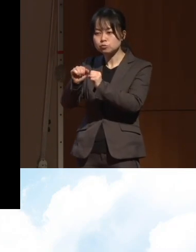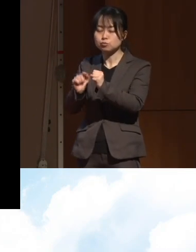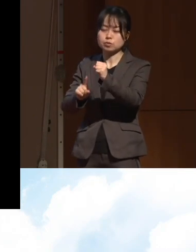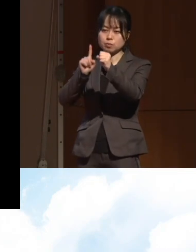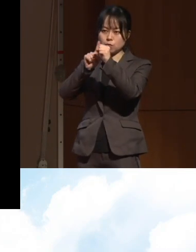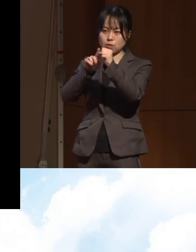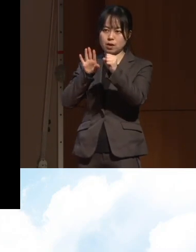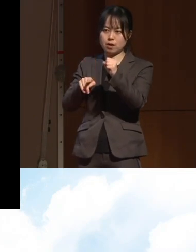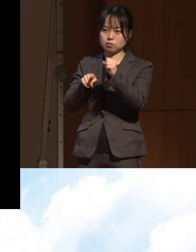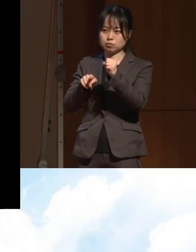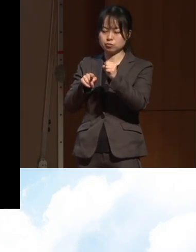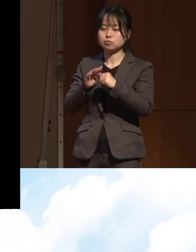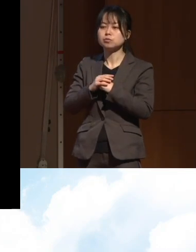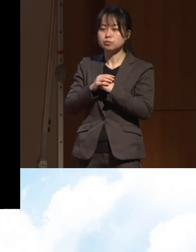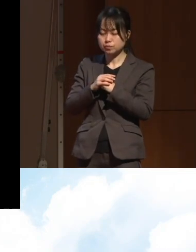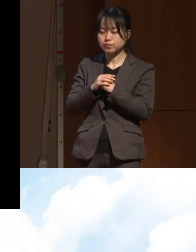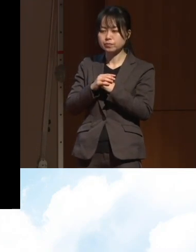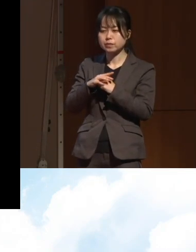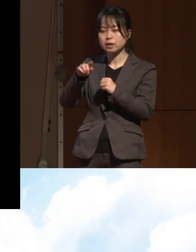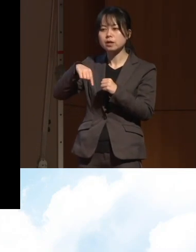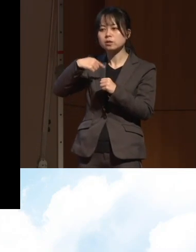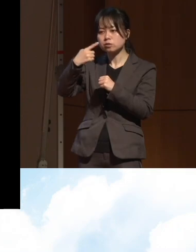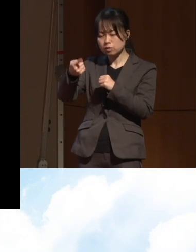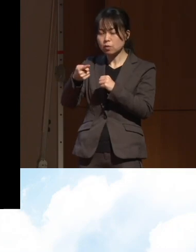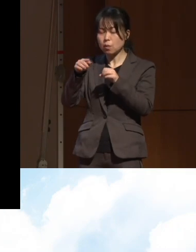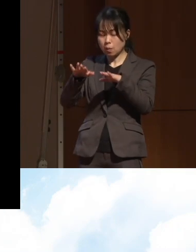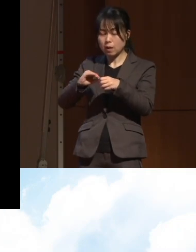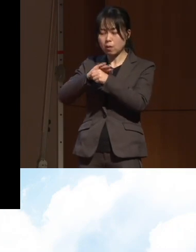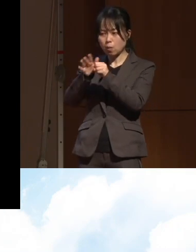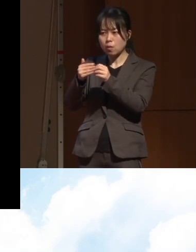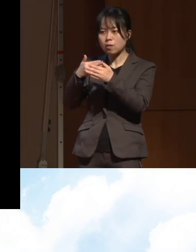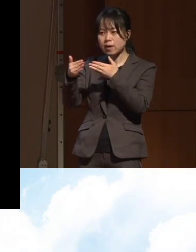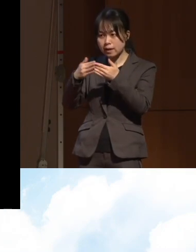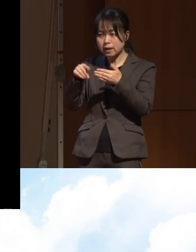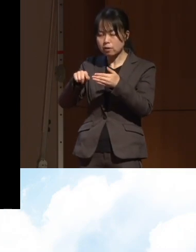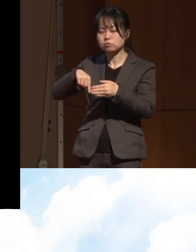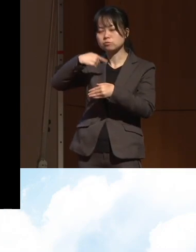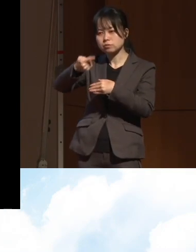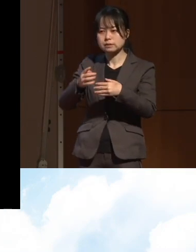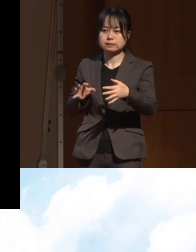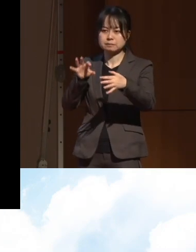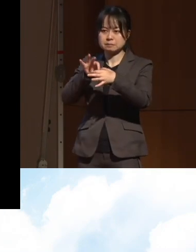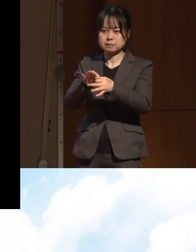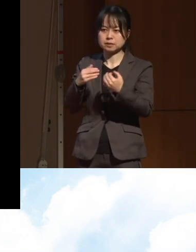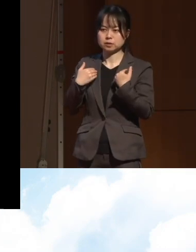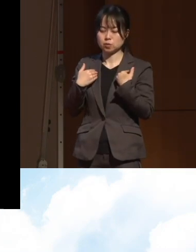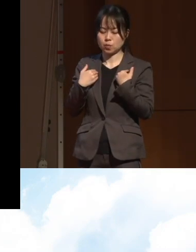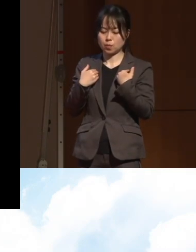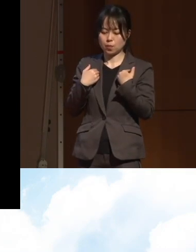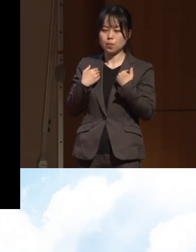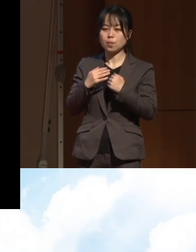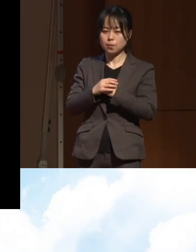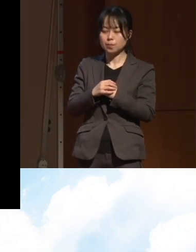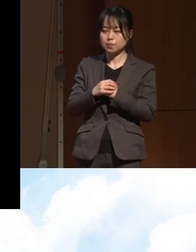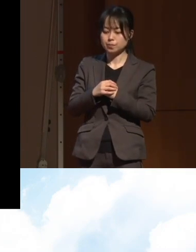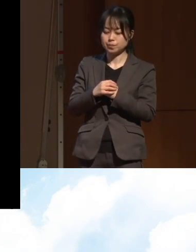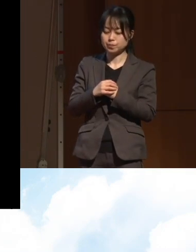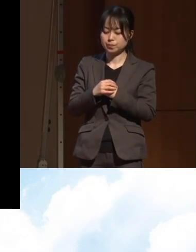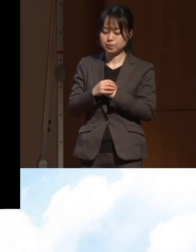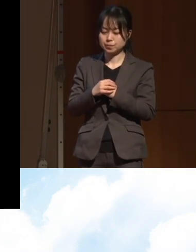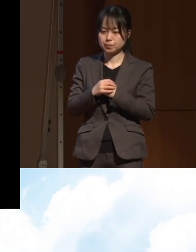next pandemic, we plan today's session. Let me introduce the panelists first of